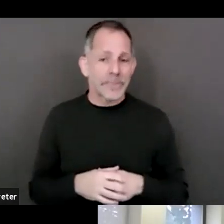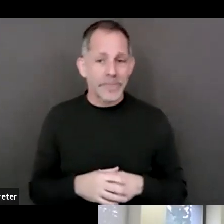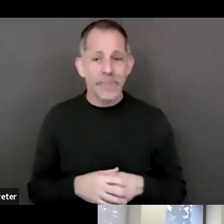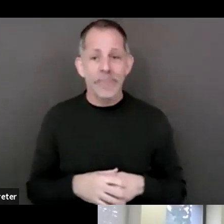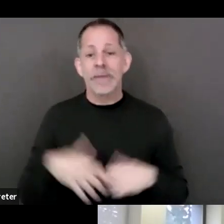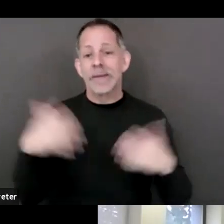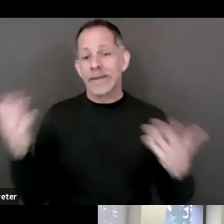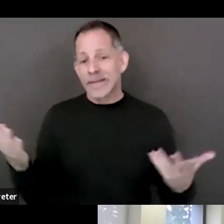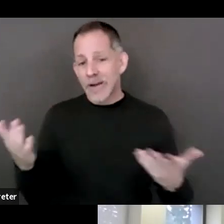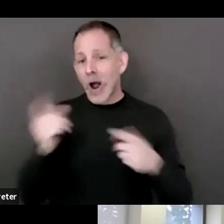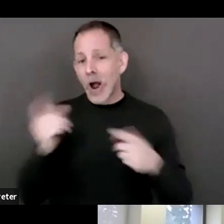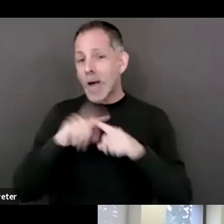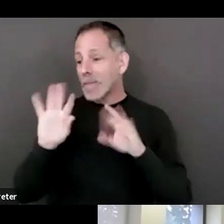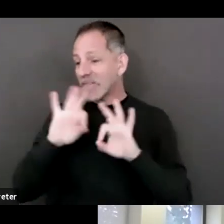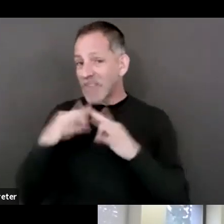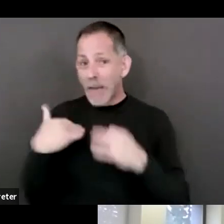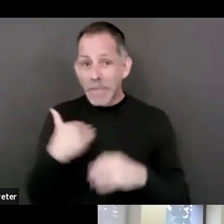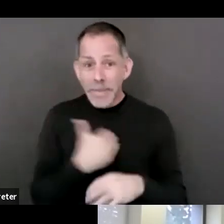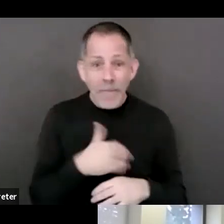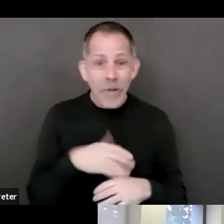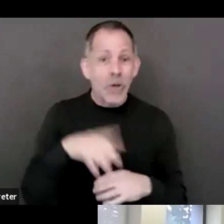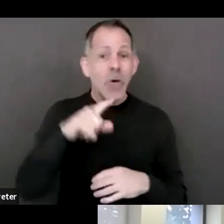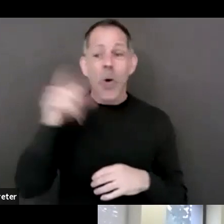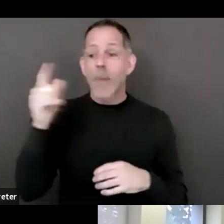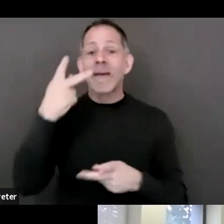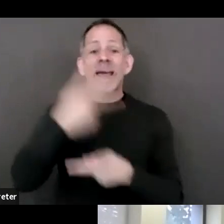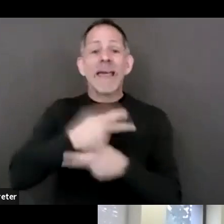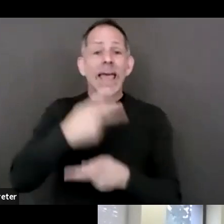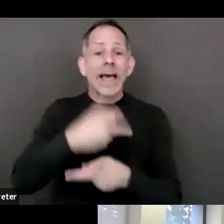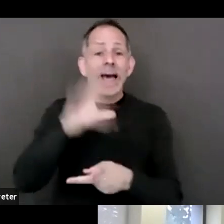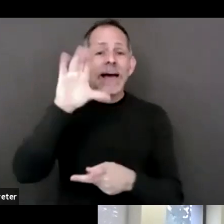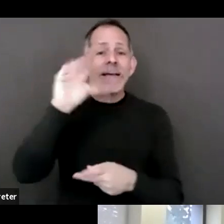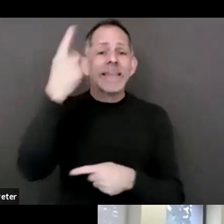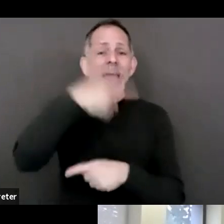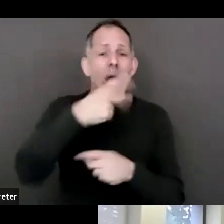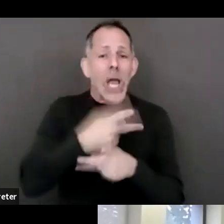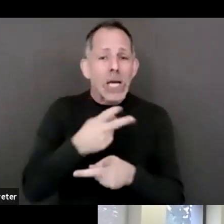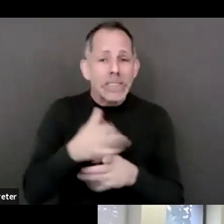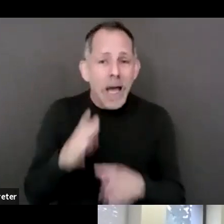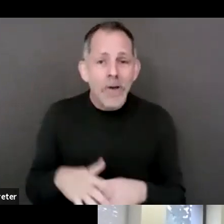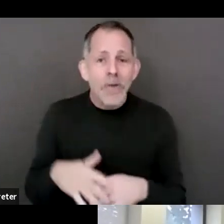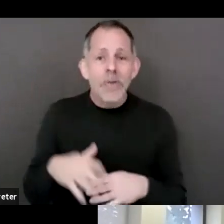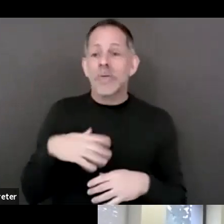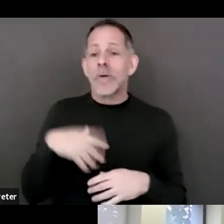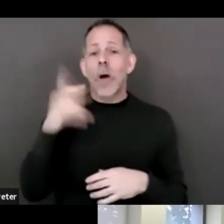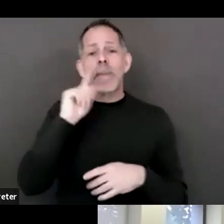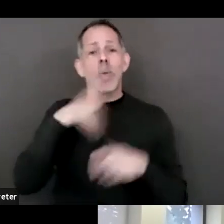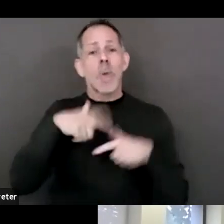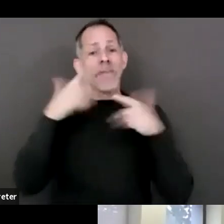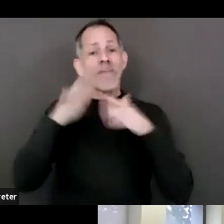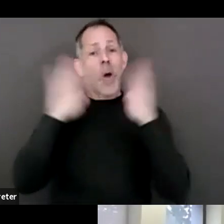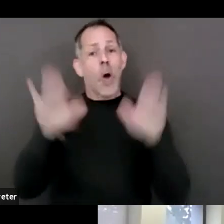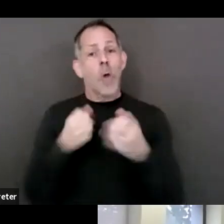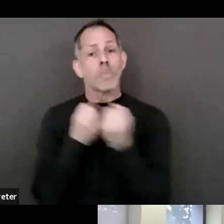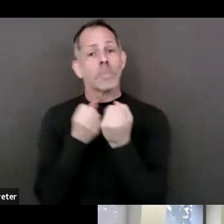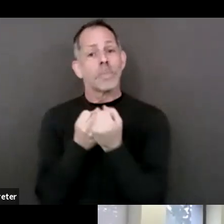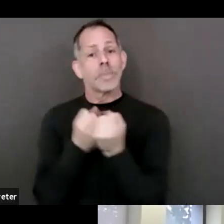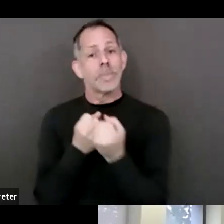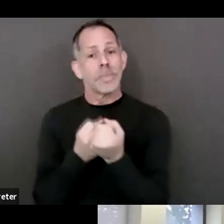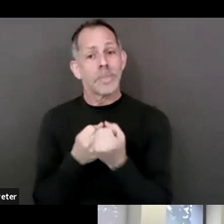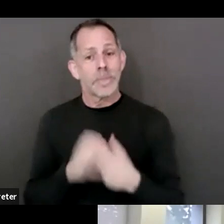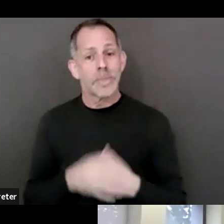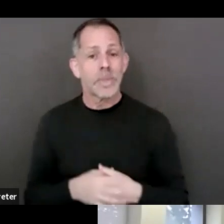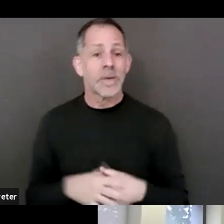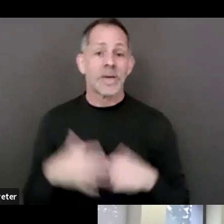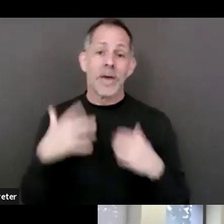caregivers that are coming in to provide care for them every day. And those caregivers may be moving from home to home because they might be serving more